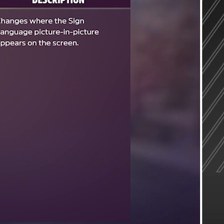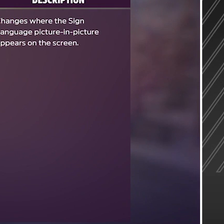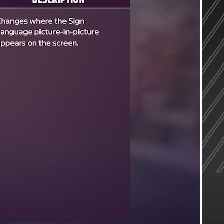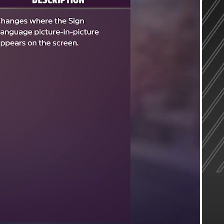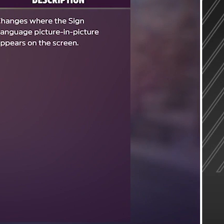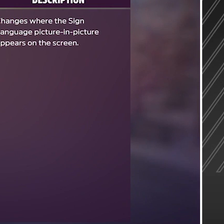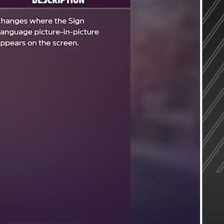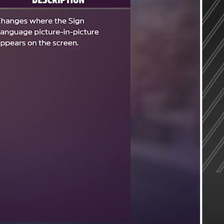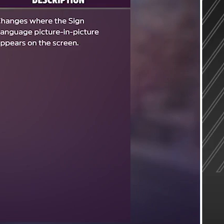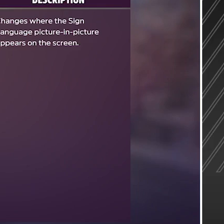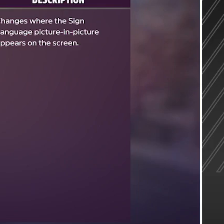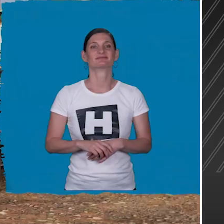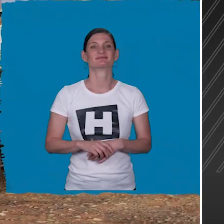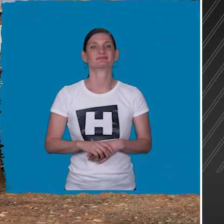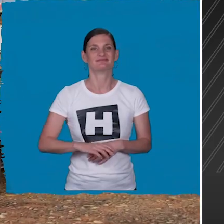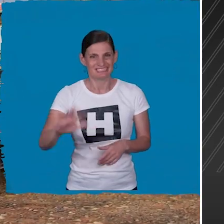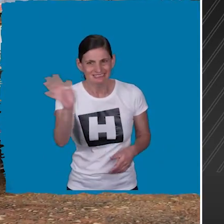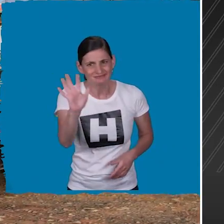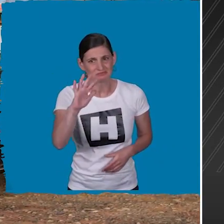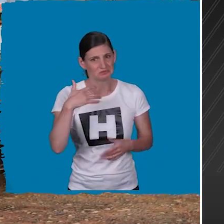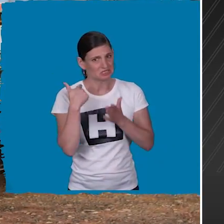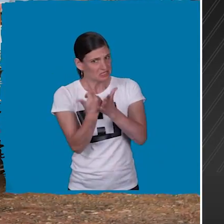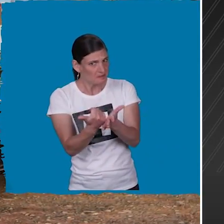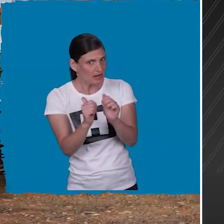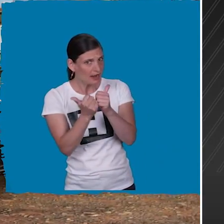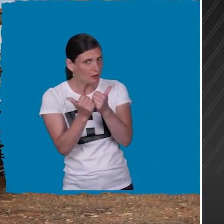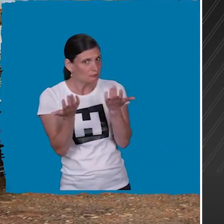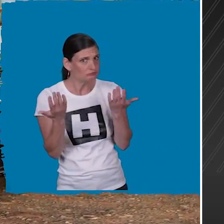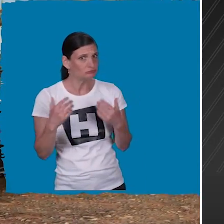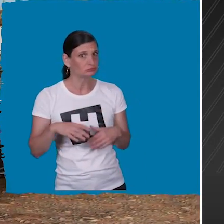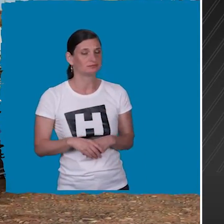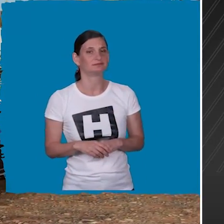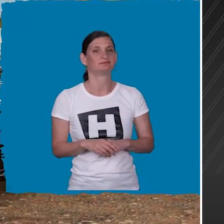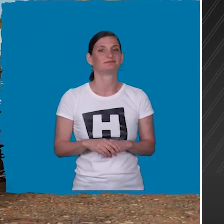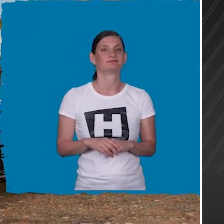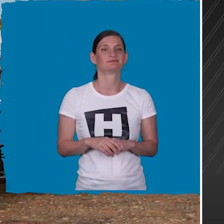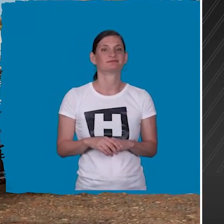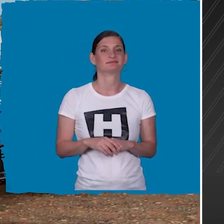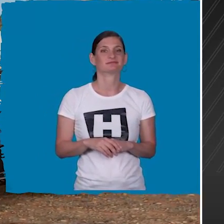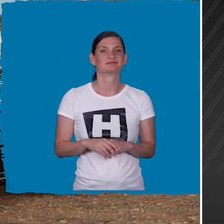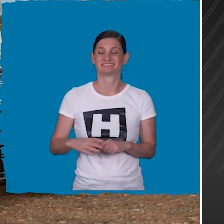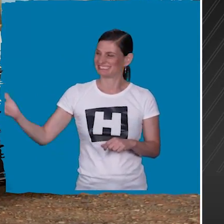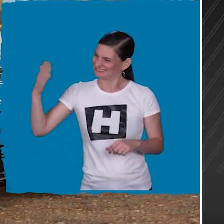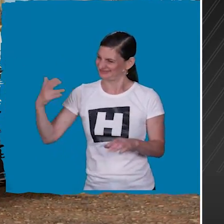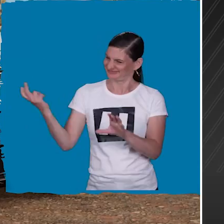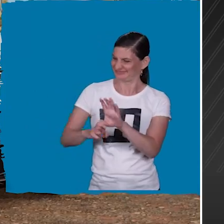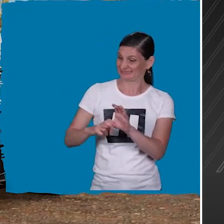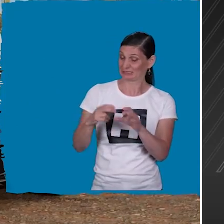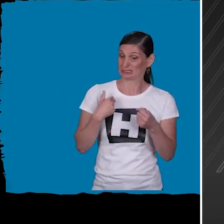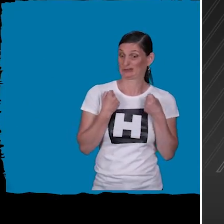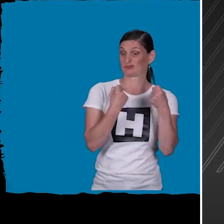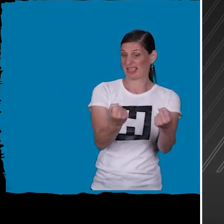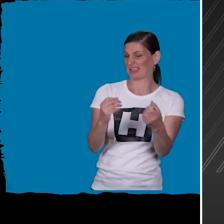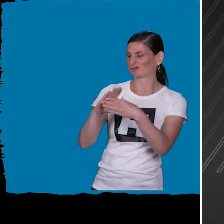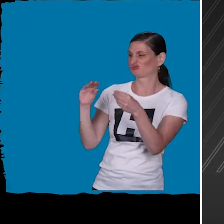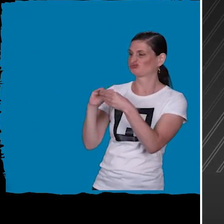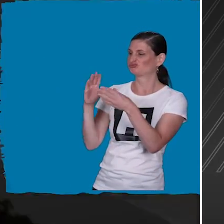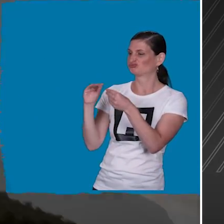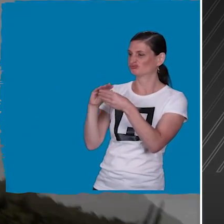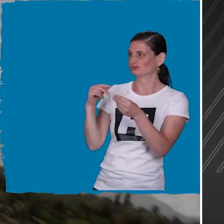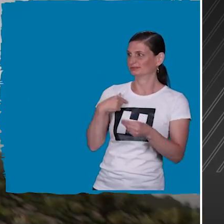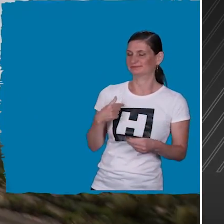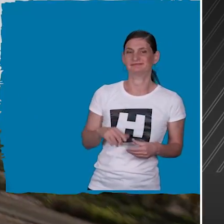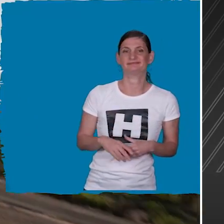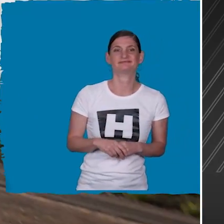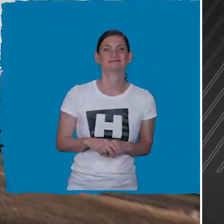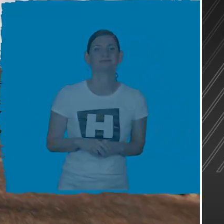works best for you. And from there on out, in any cinematic, you'll be able to see a picture-in-picture window on the screen that has